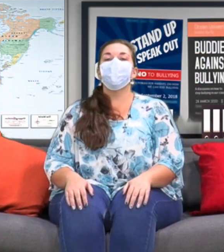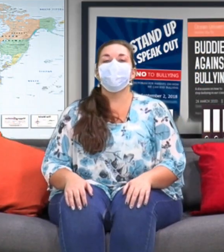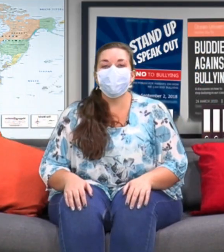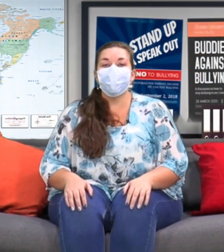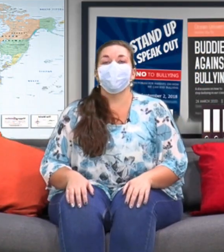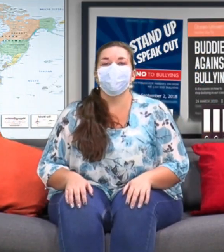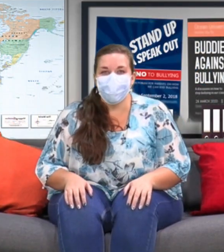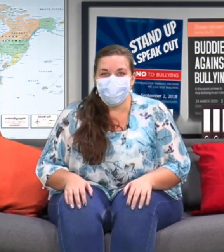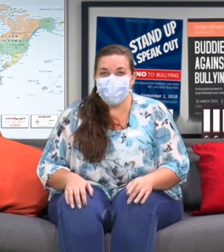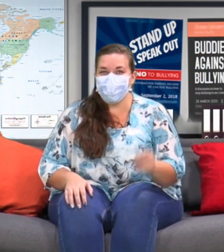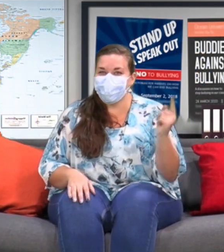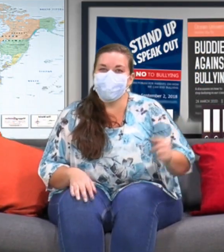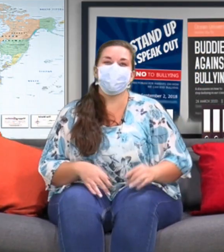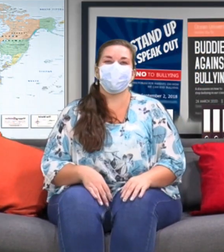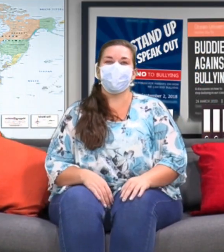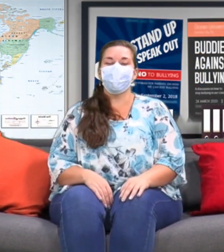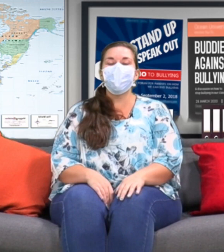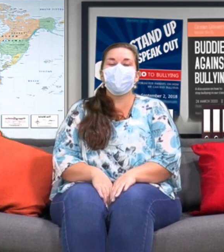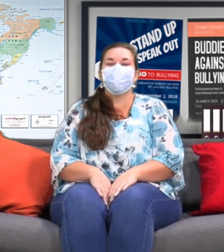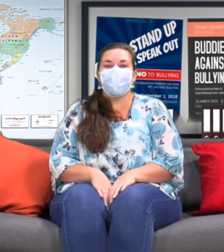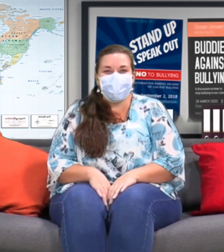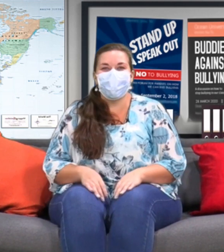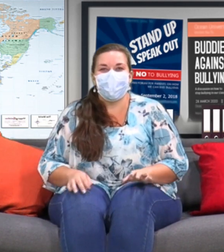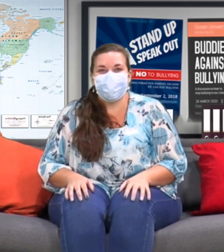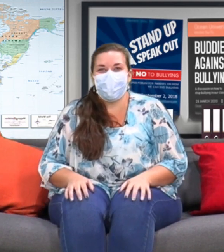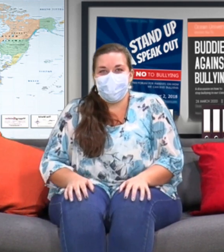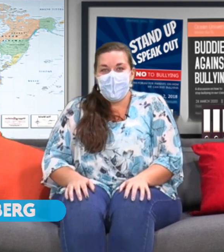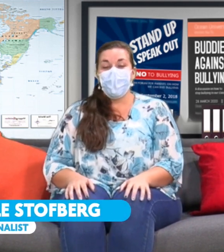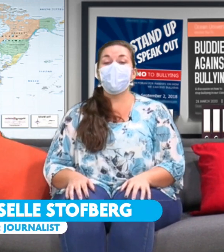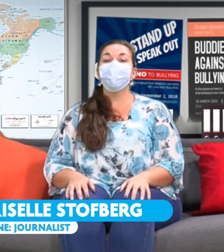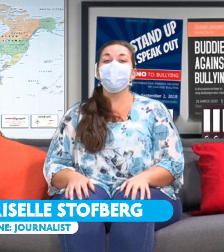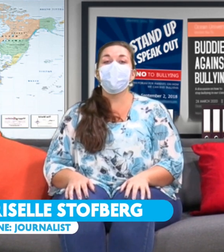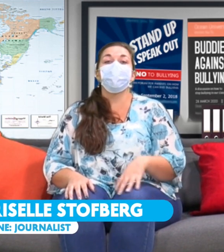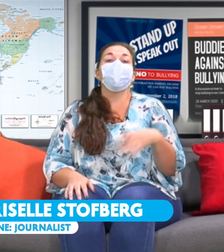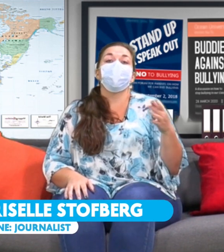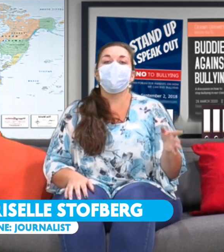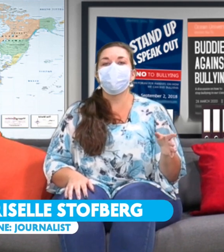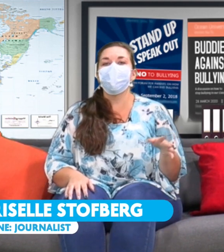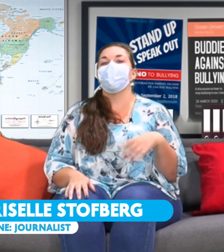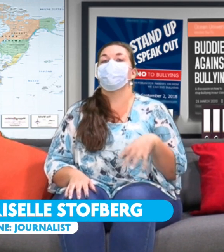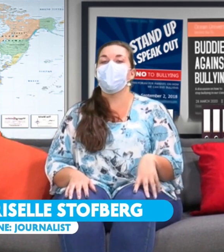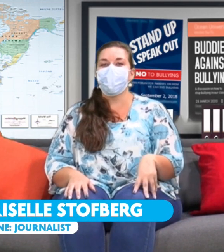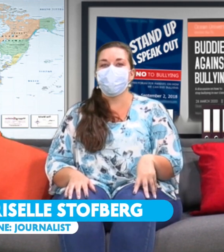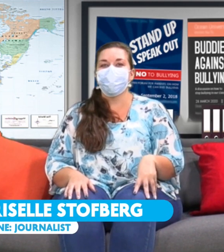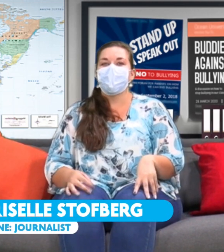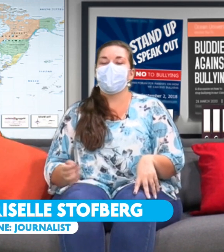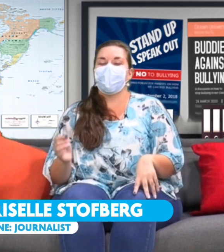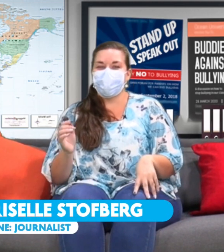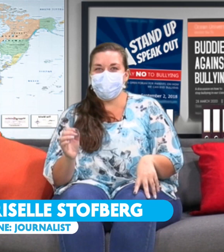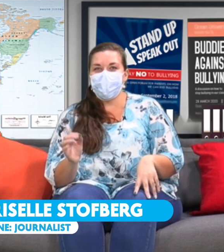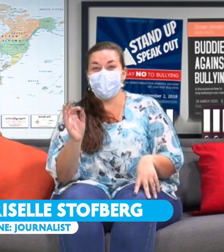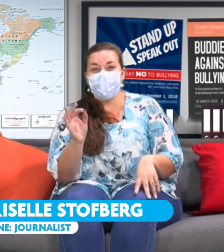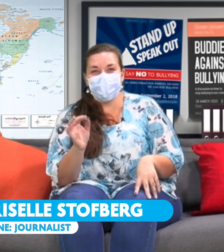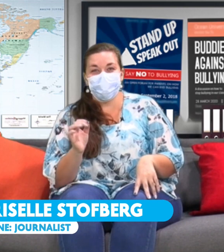Teacher Mudabeti, you are a superstar. What an exciting lesson. We learned all about punctuation and pronouns, and